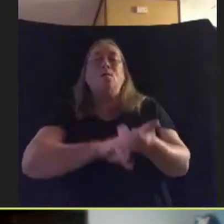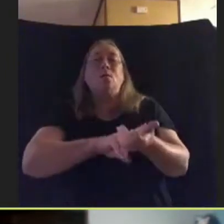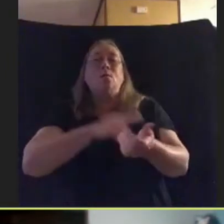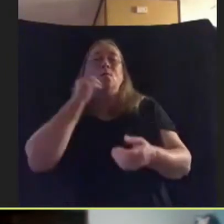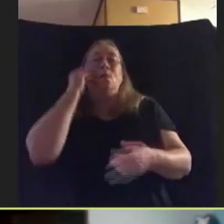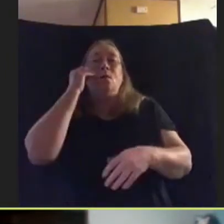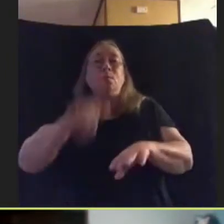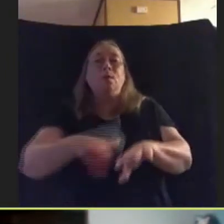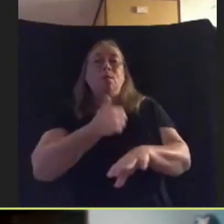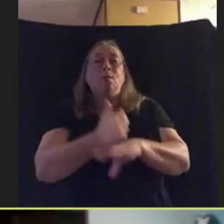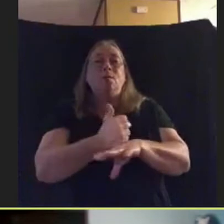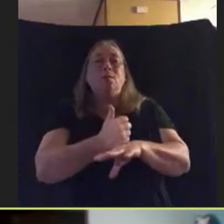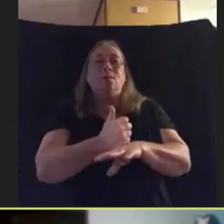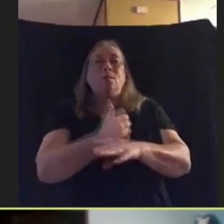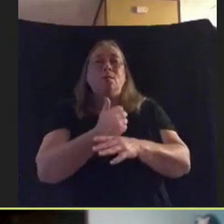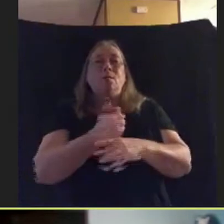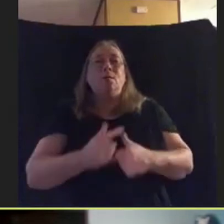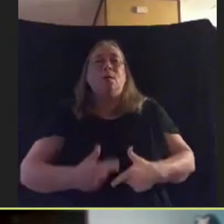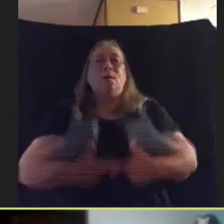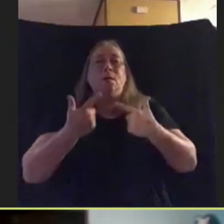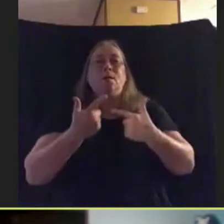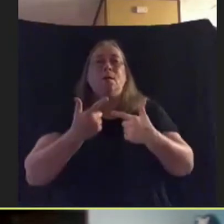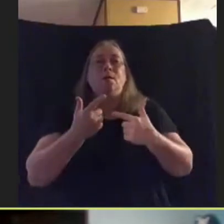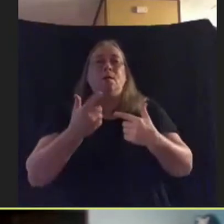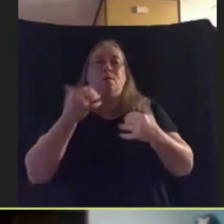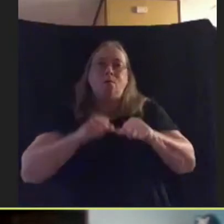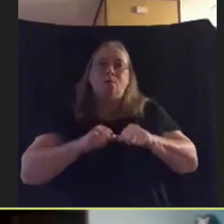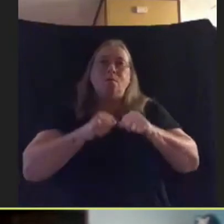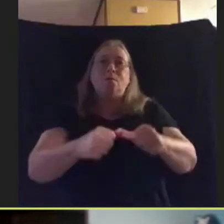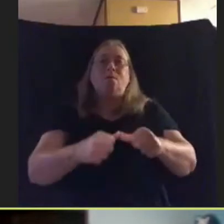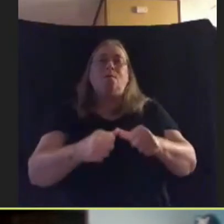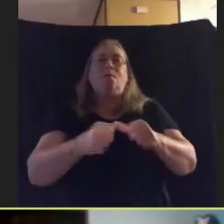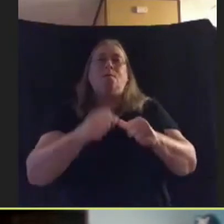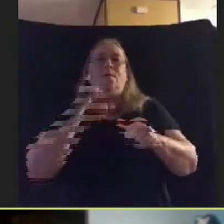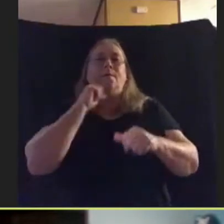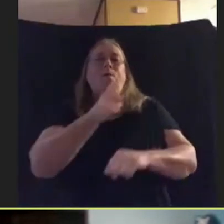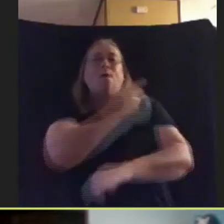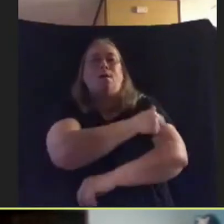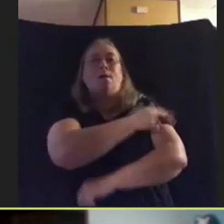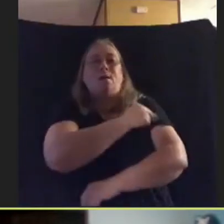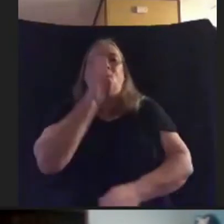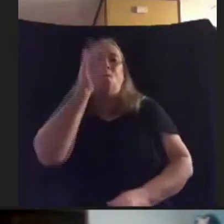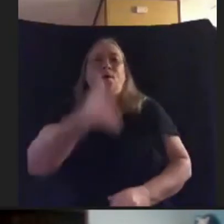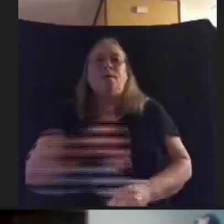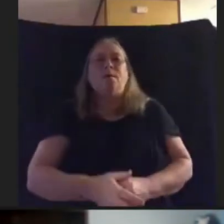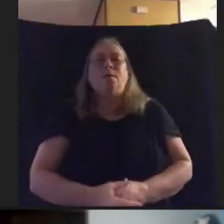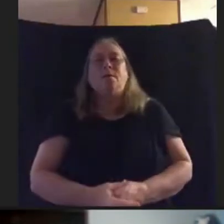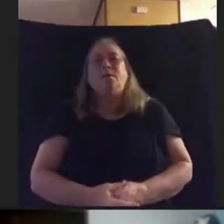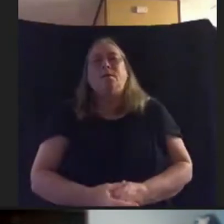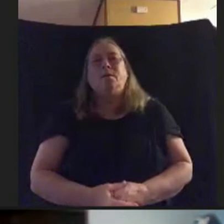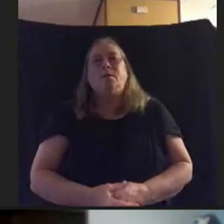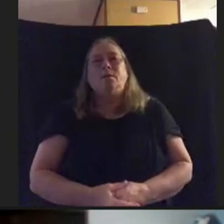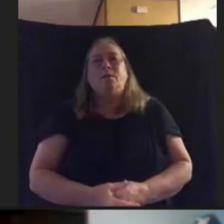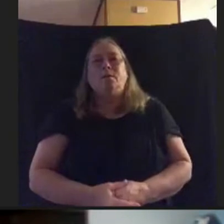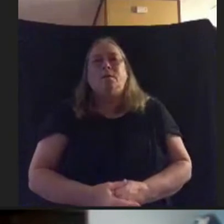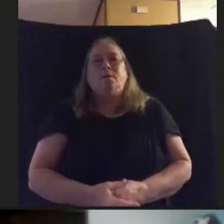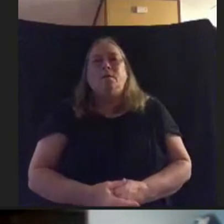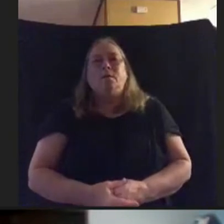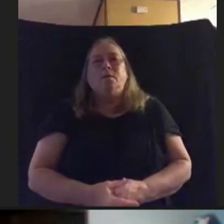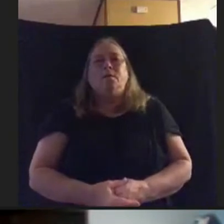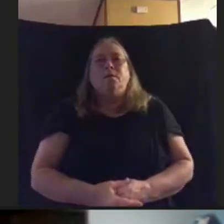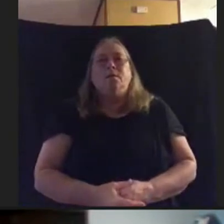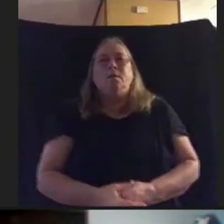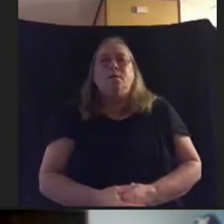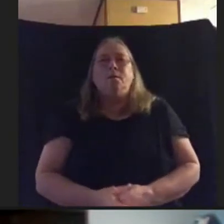well see some continued declines of hospitalizations. Thank you, Dr. Byers. Okay,